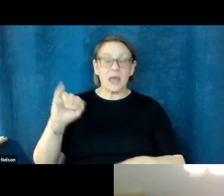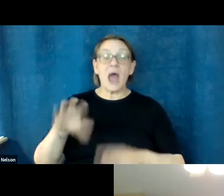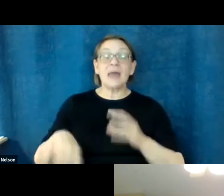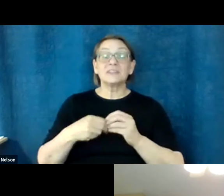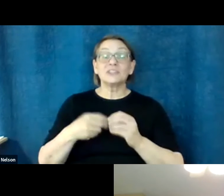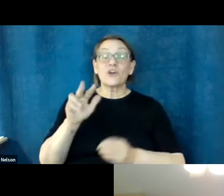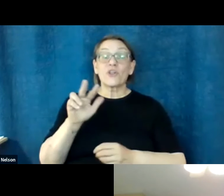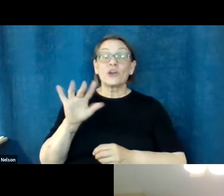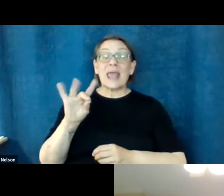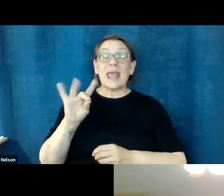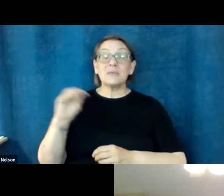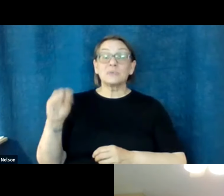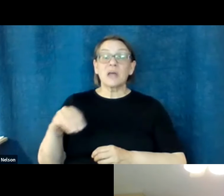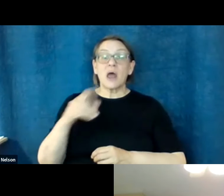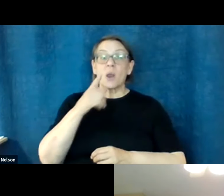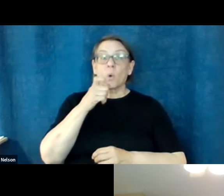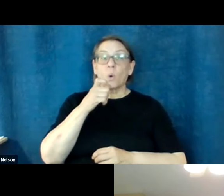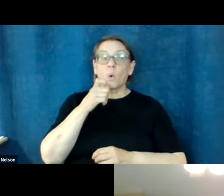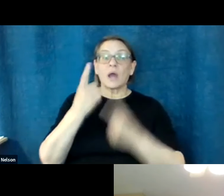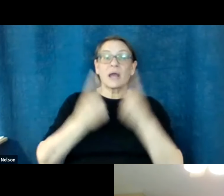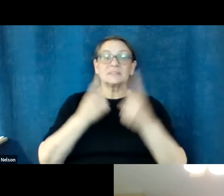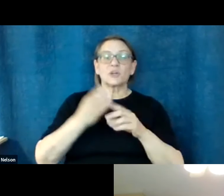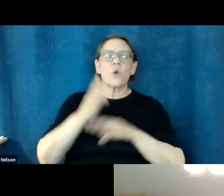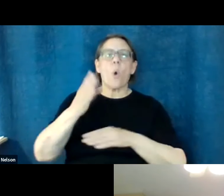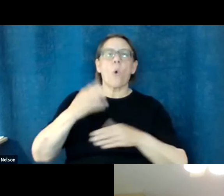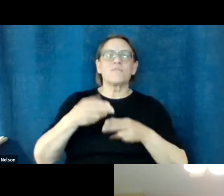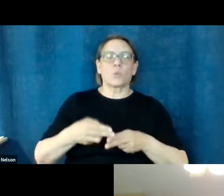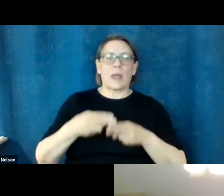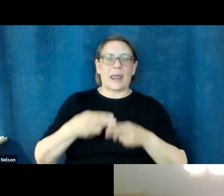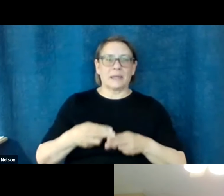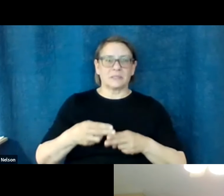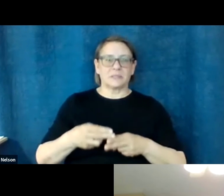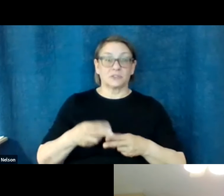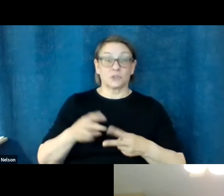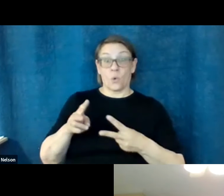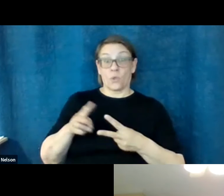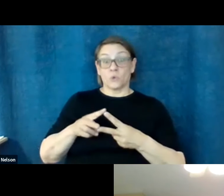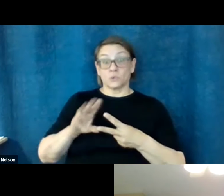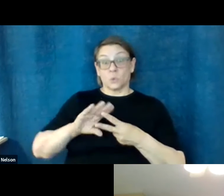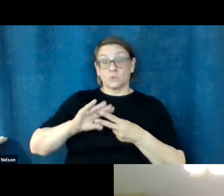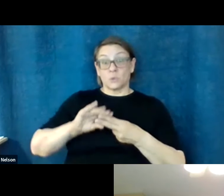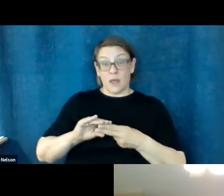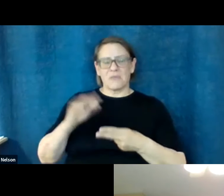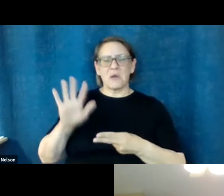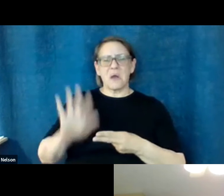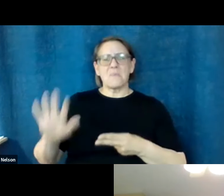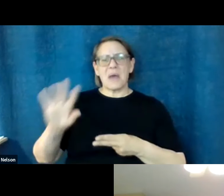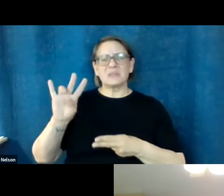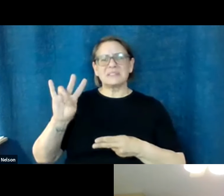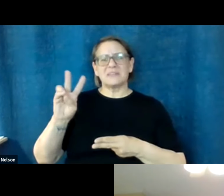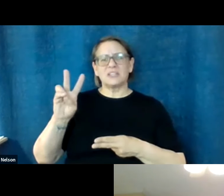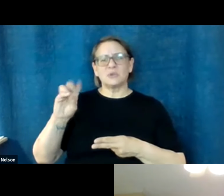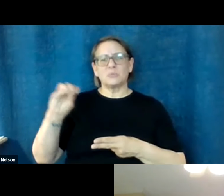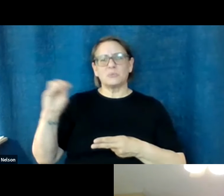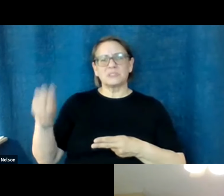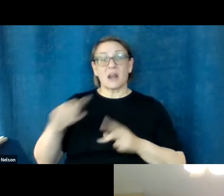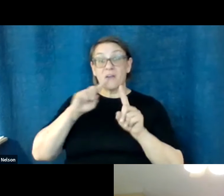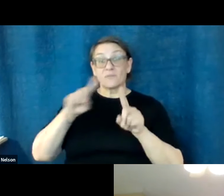% who were considered overweight. So when we take those two percentages together, we have about 72% of